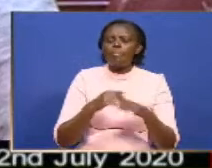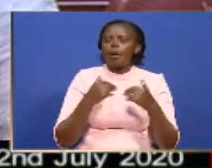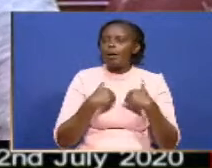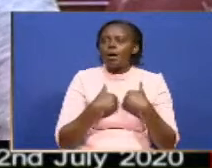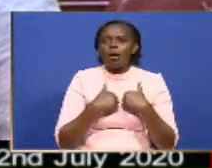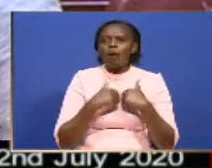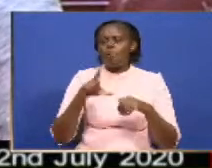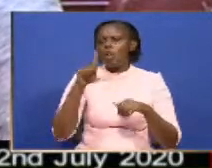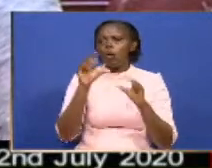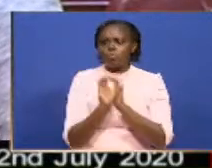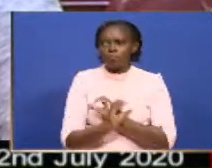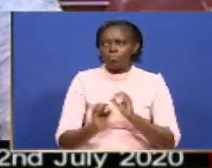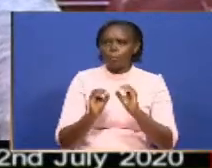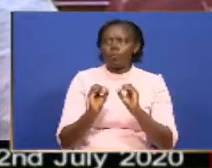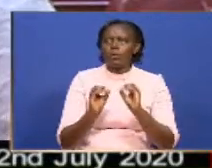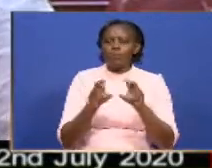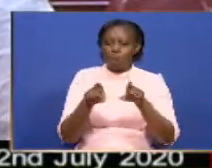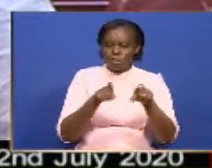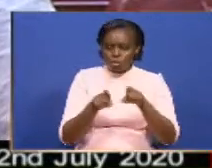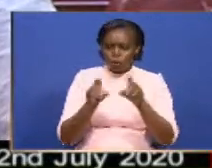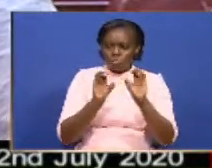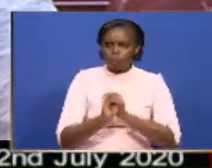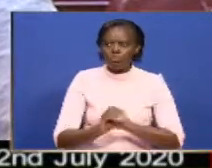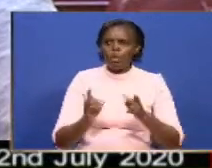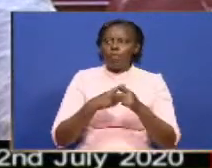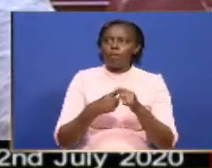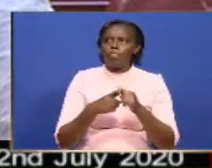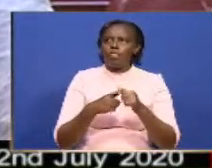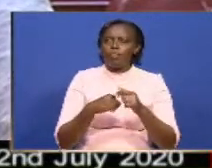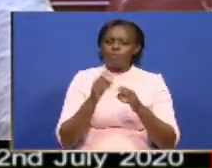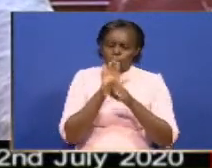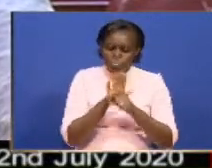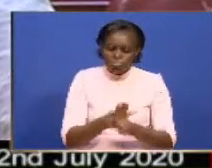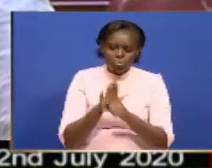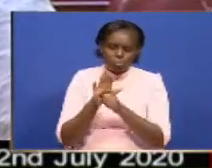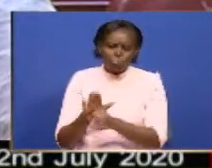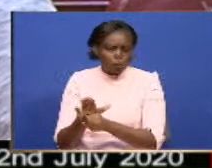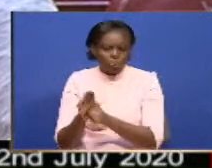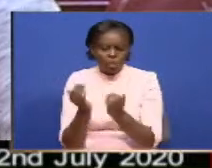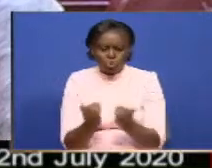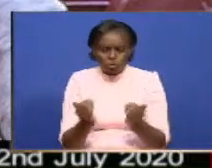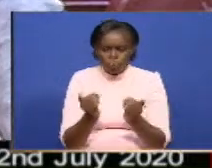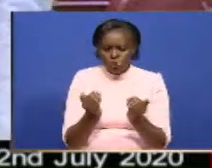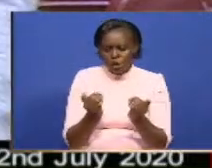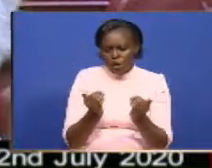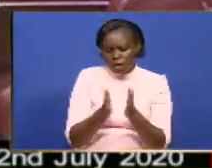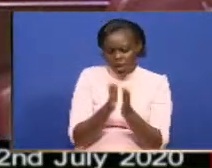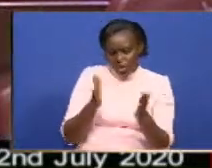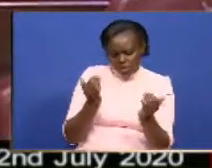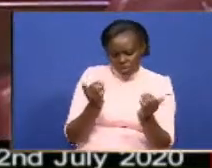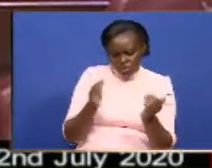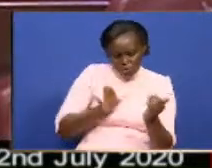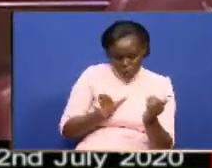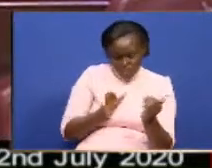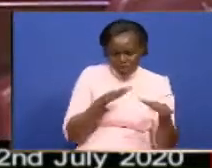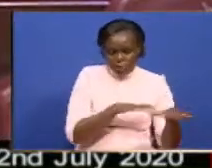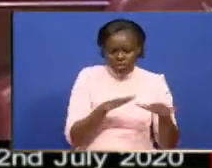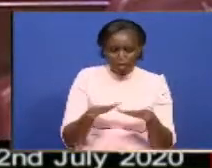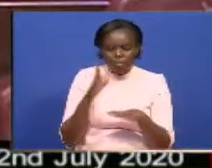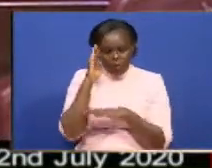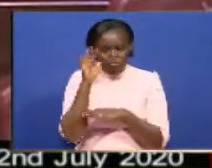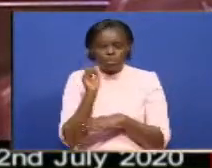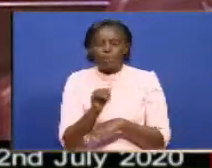proper law and proper regulation, then those vulnerable groups like women and children have suffered. It is for this reason, Honorable